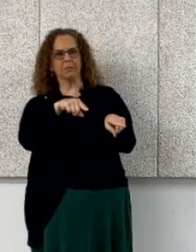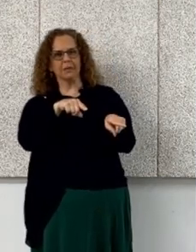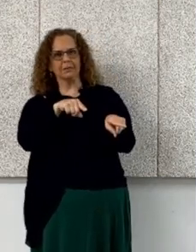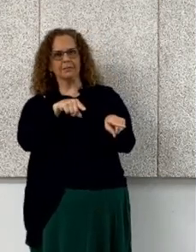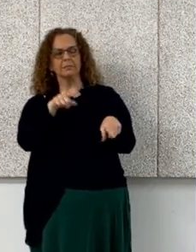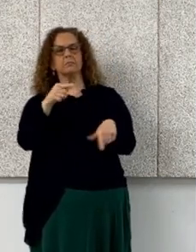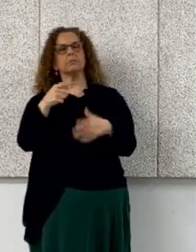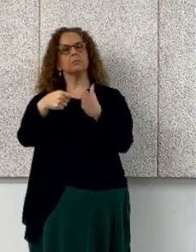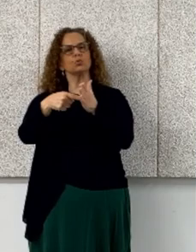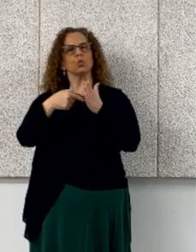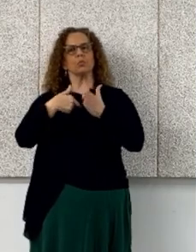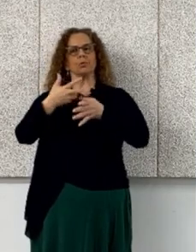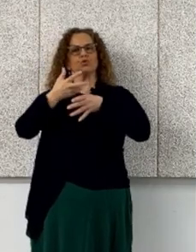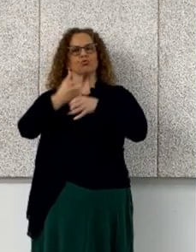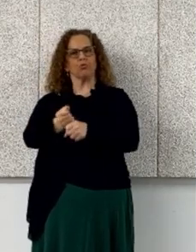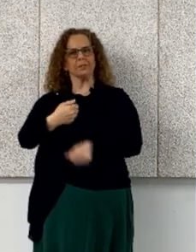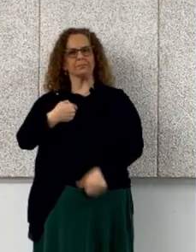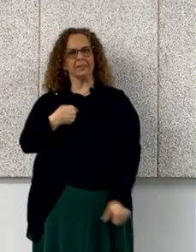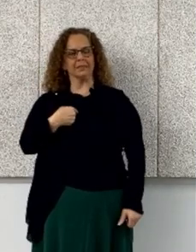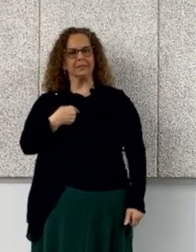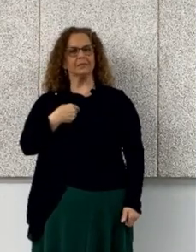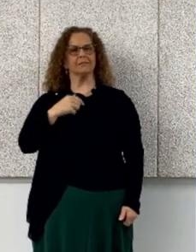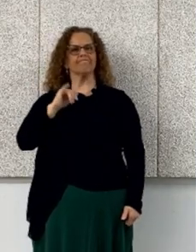level of trust,